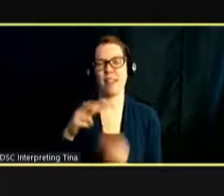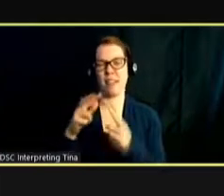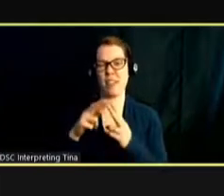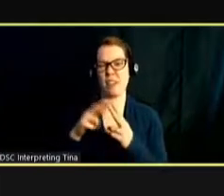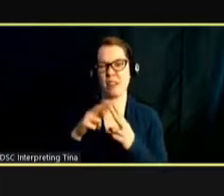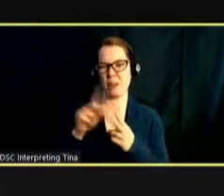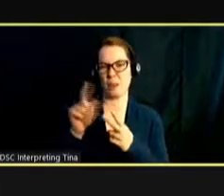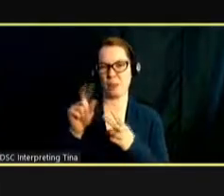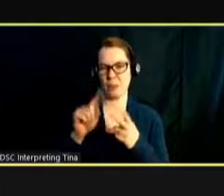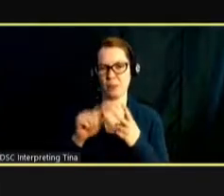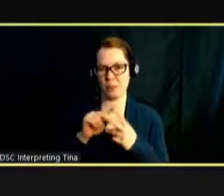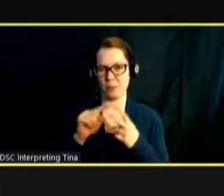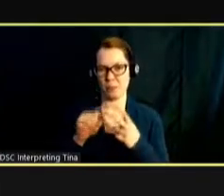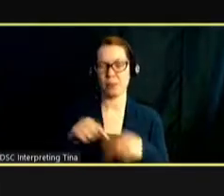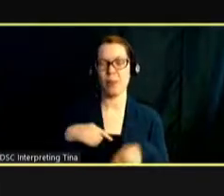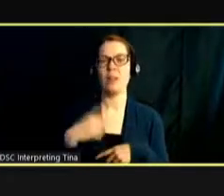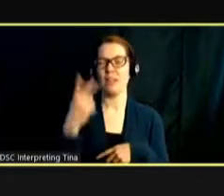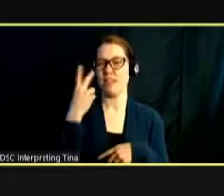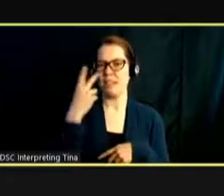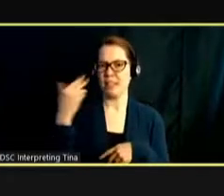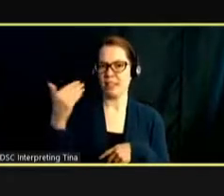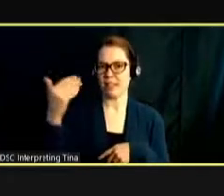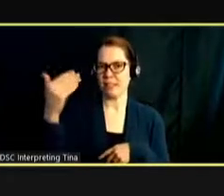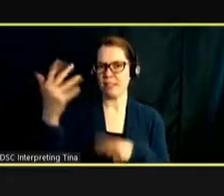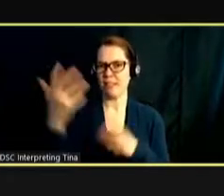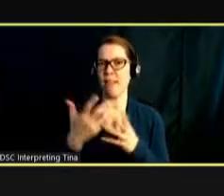A couple things. We've seen a lot of,